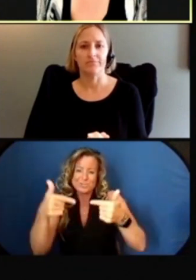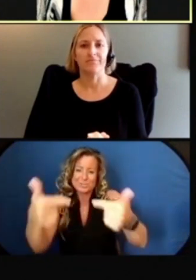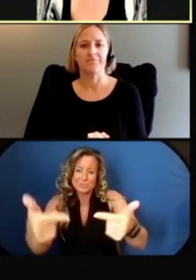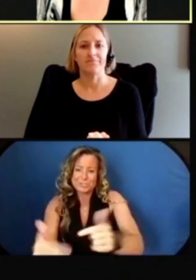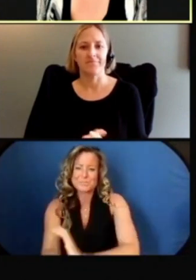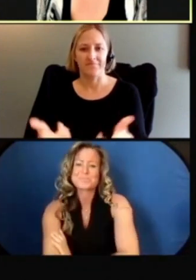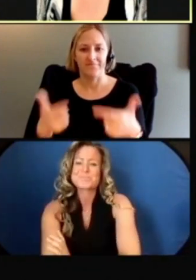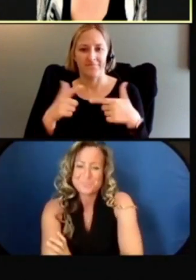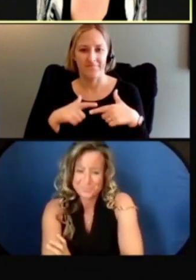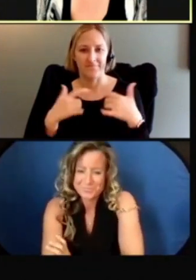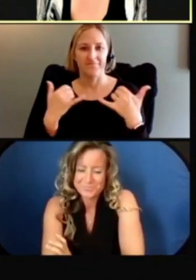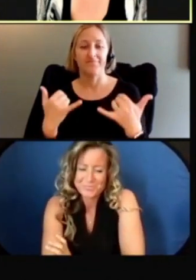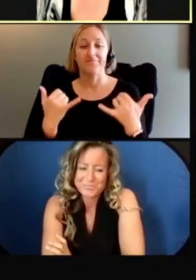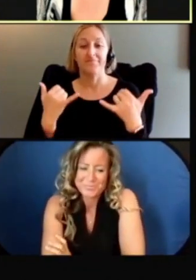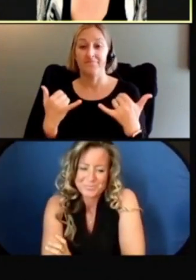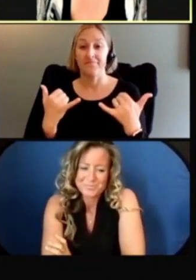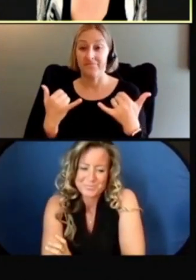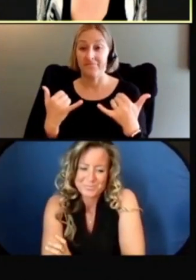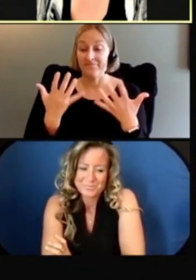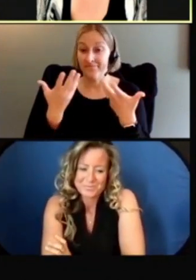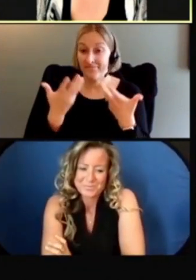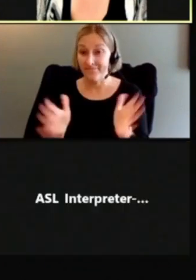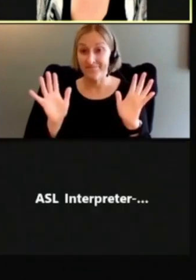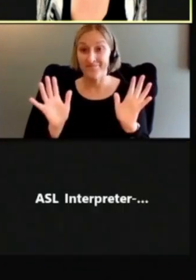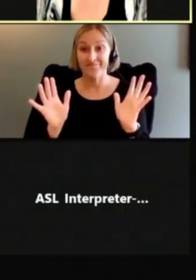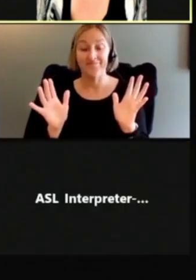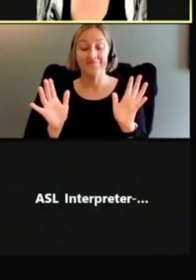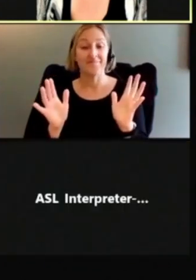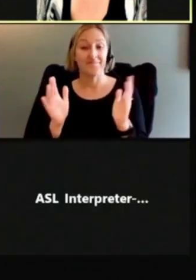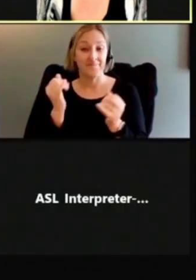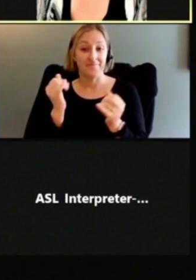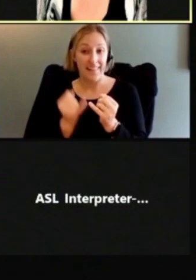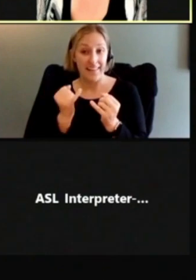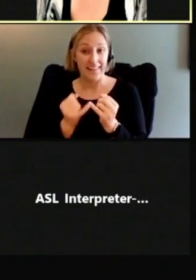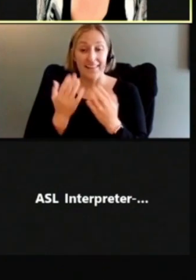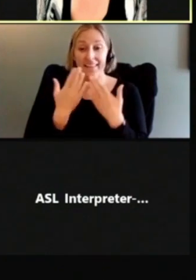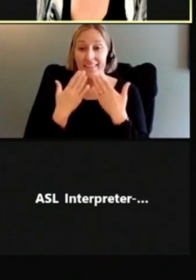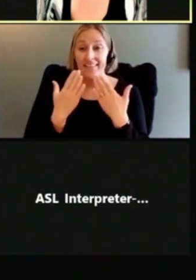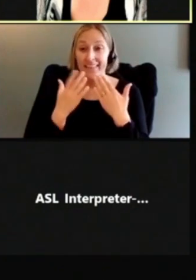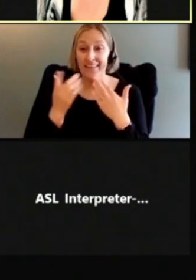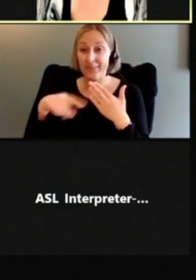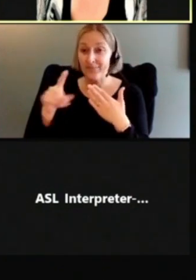And that brings us to the end. Thank you. And do we have any questions?